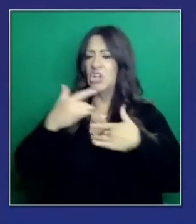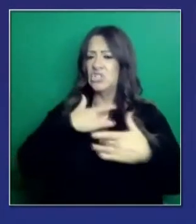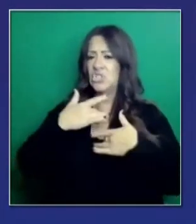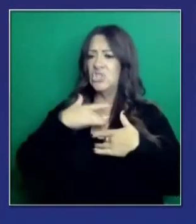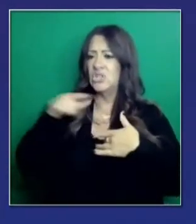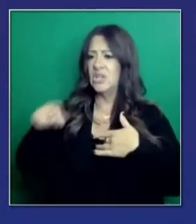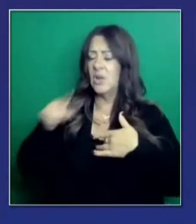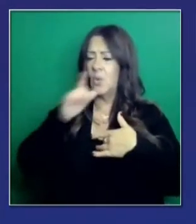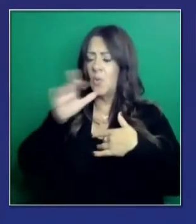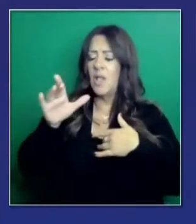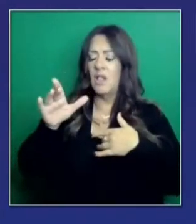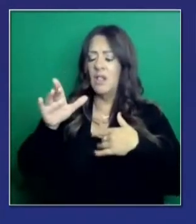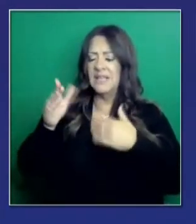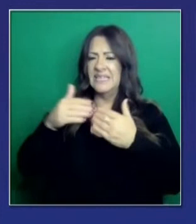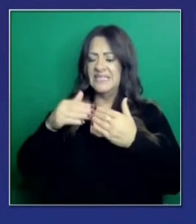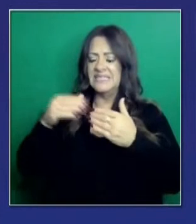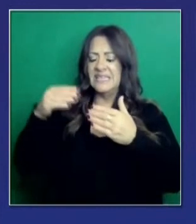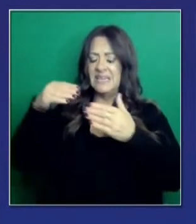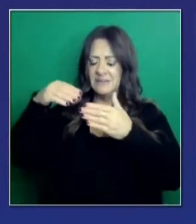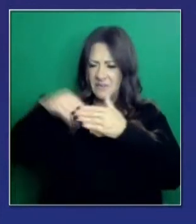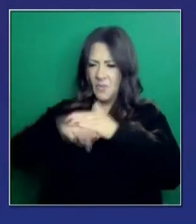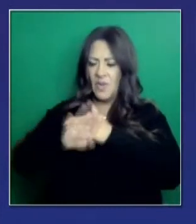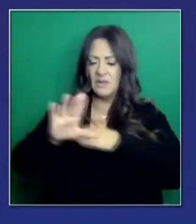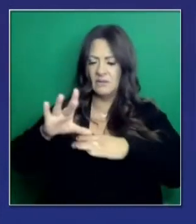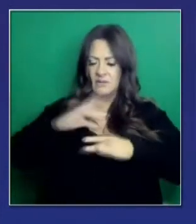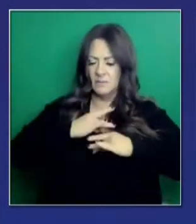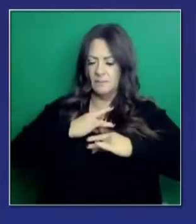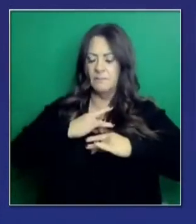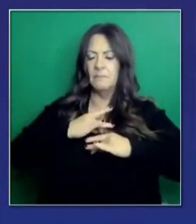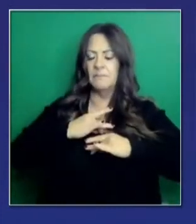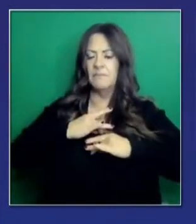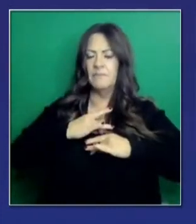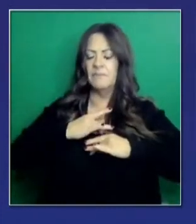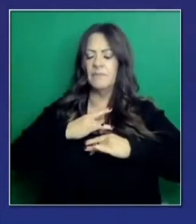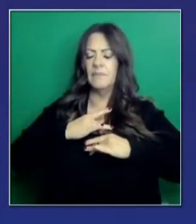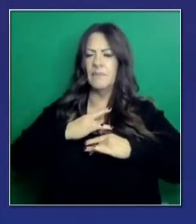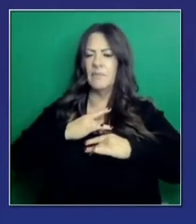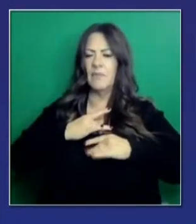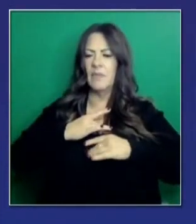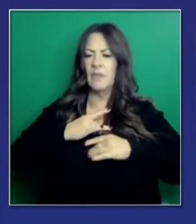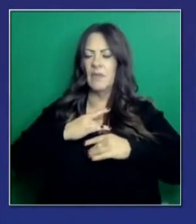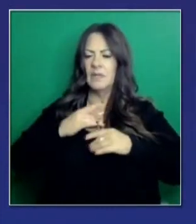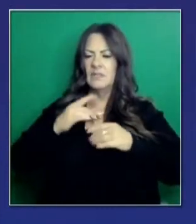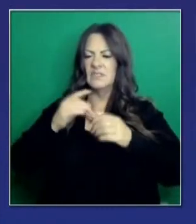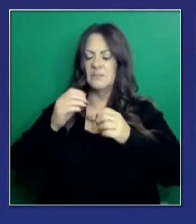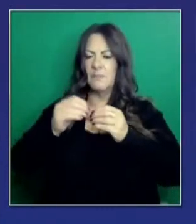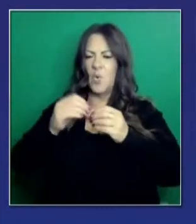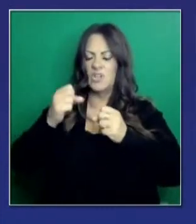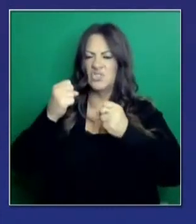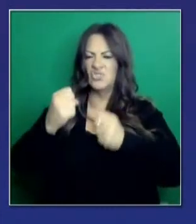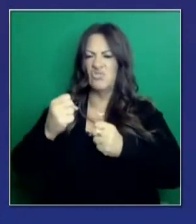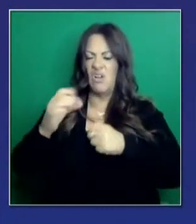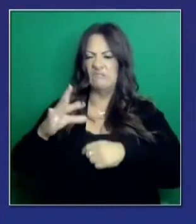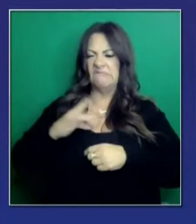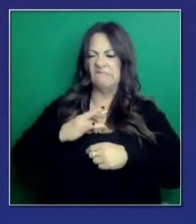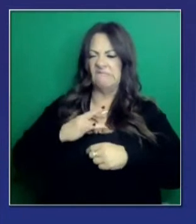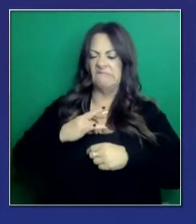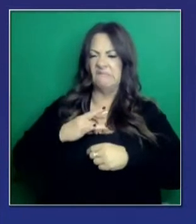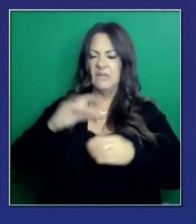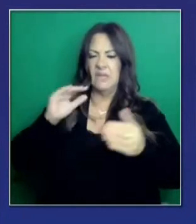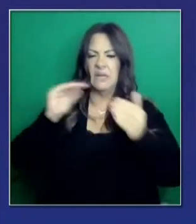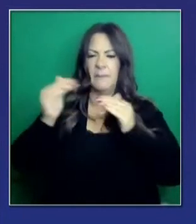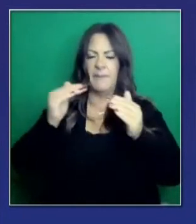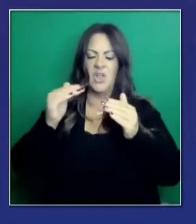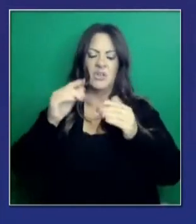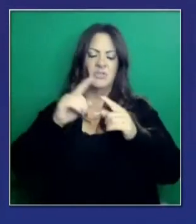cell a little bit more than the natural virus, the one we've been dealing with, and that might make it more contagious. We aren't sure yet.